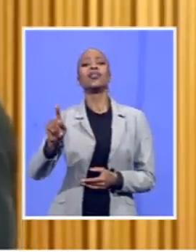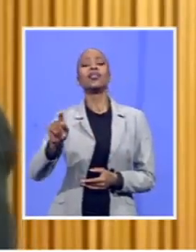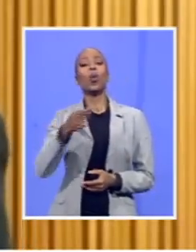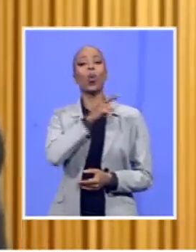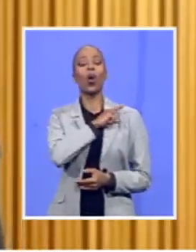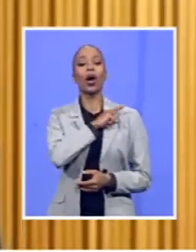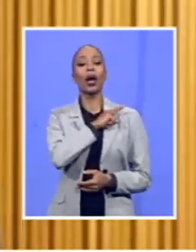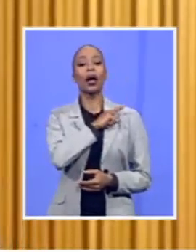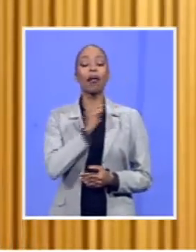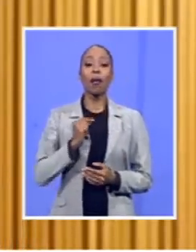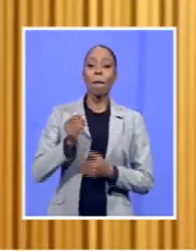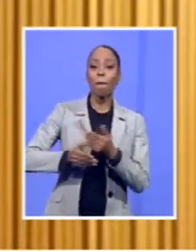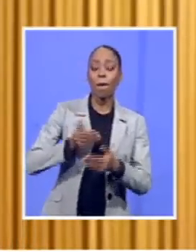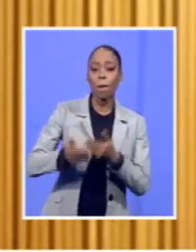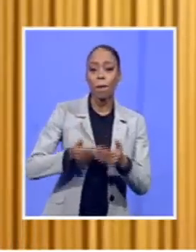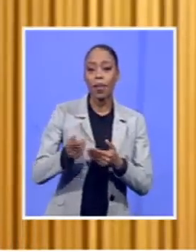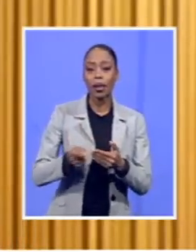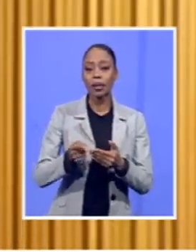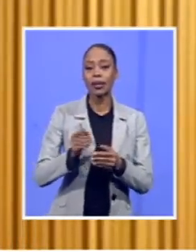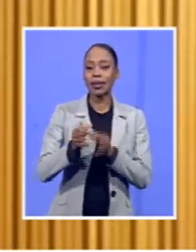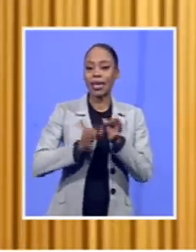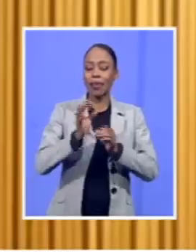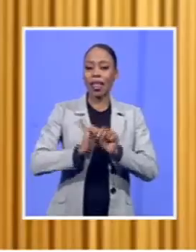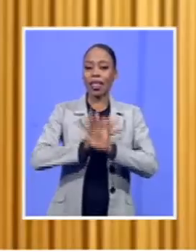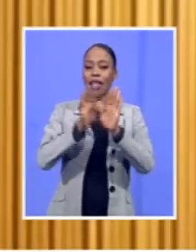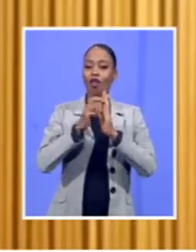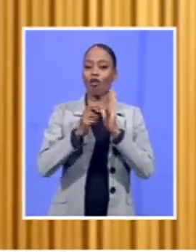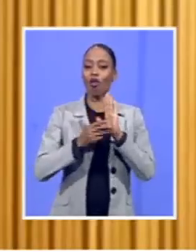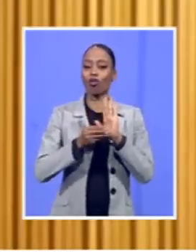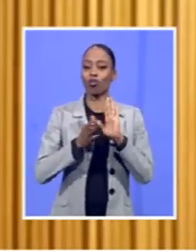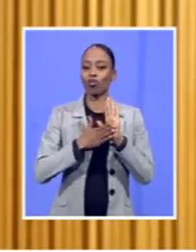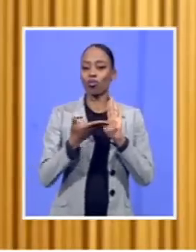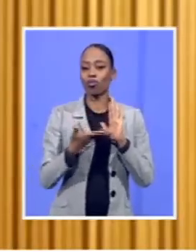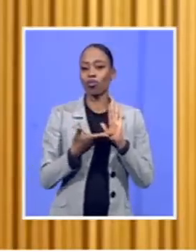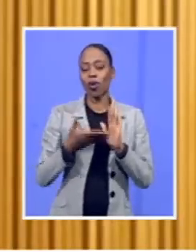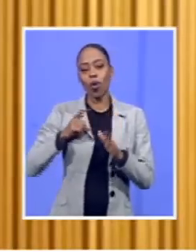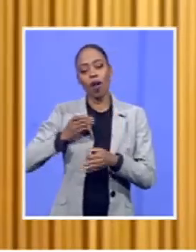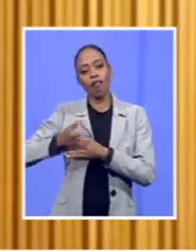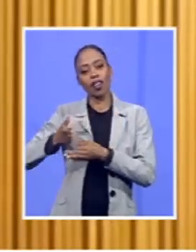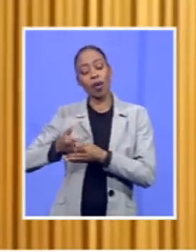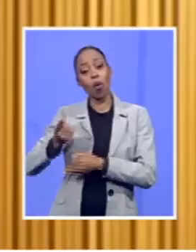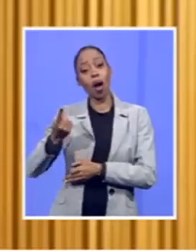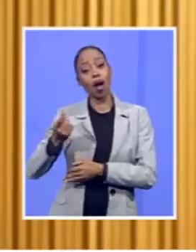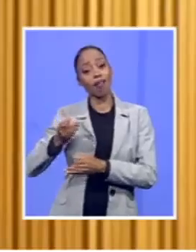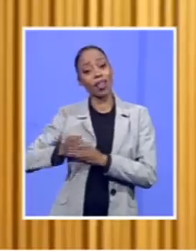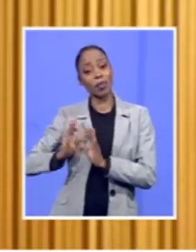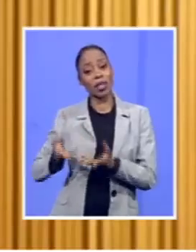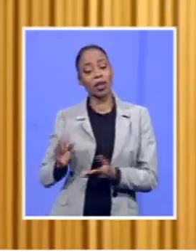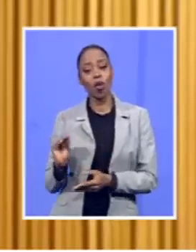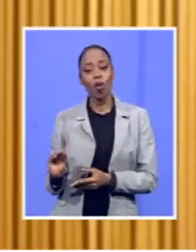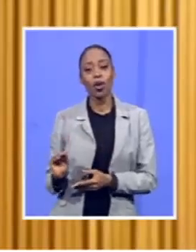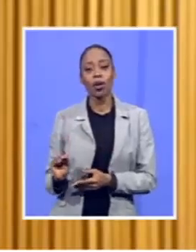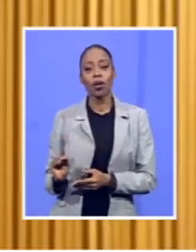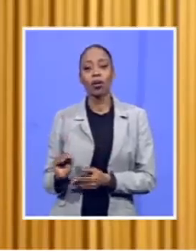because the proceedings there are defined very clearly in the rules. Their function, there's only one function only. It